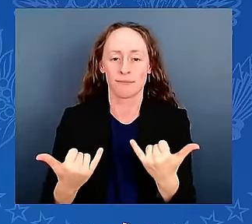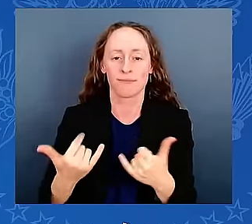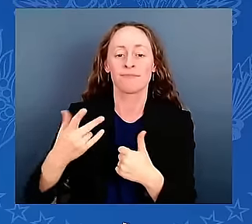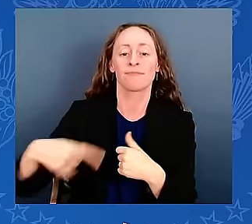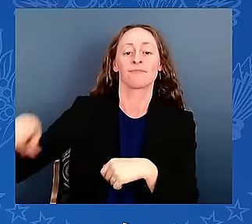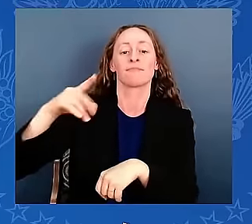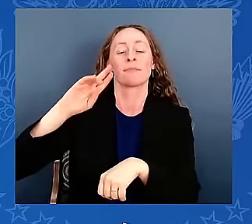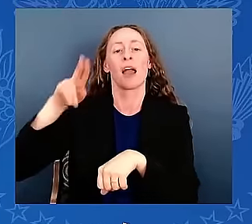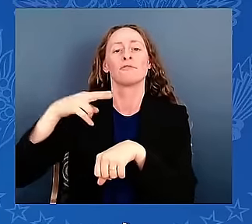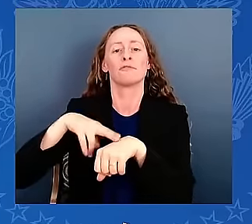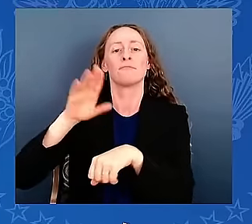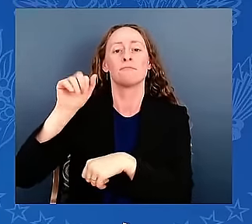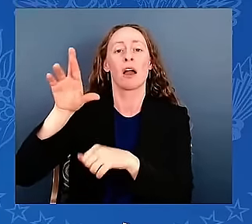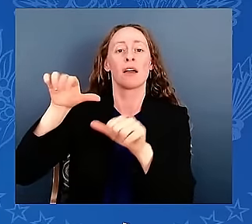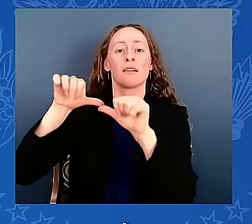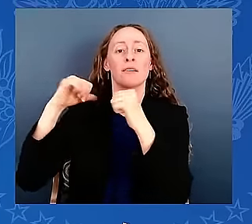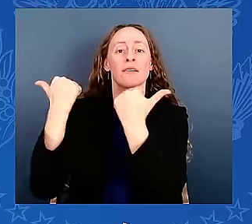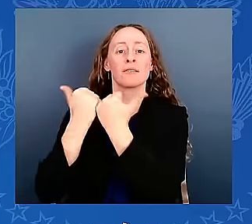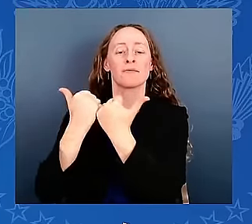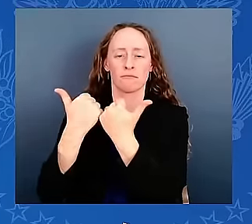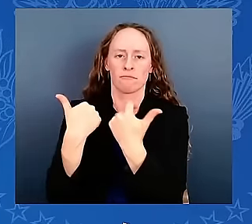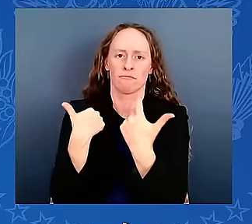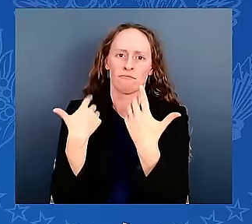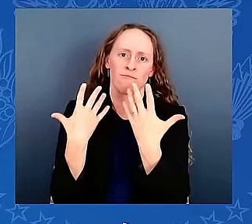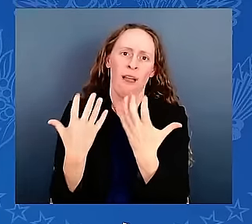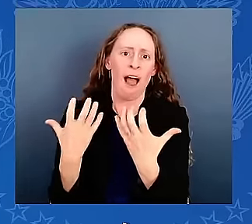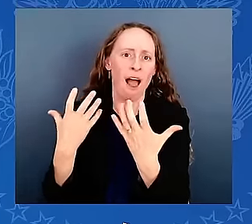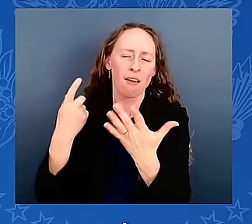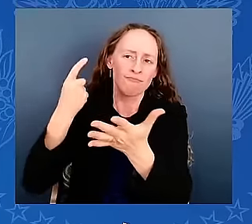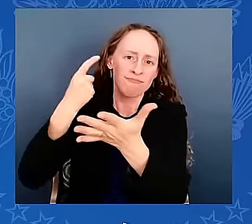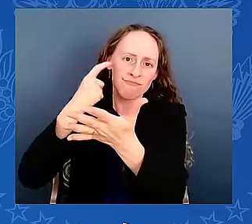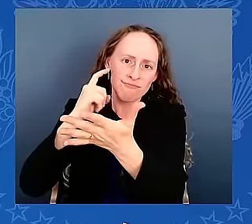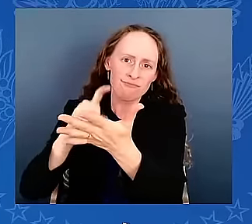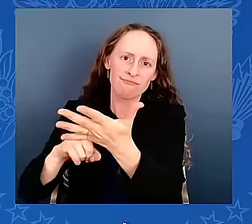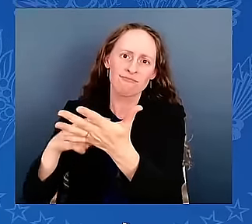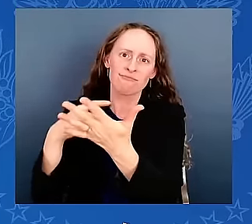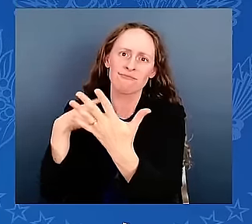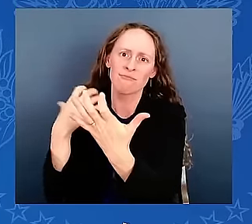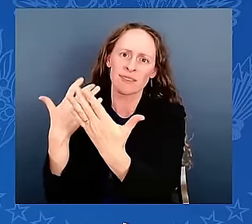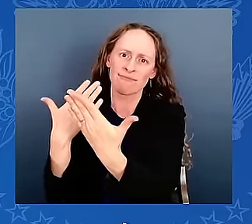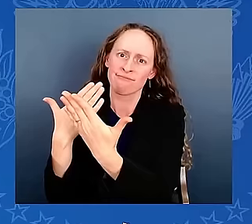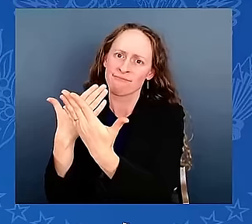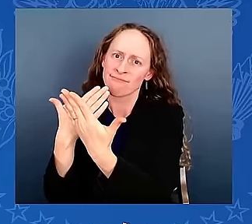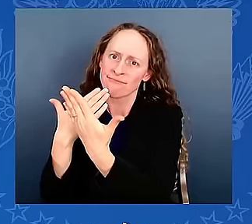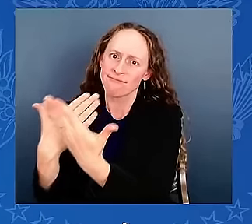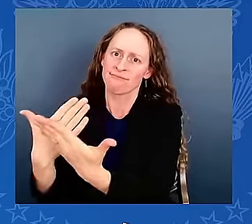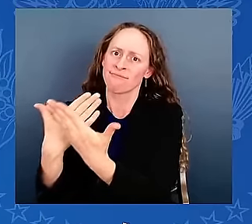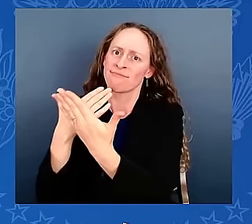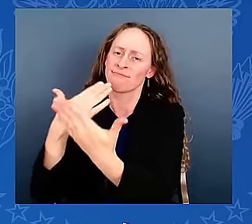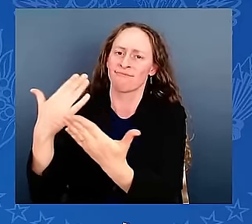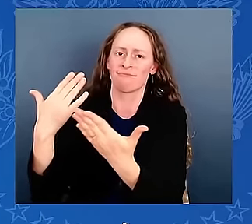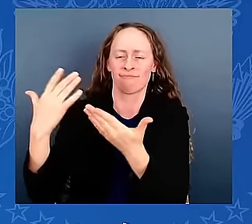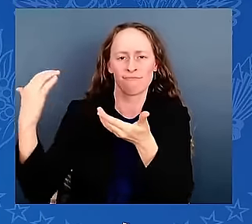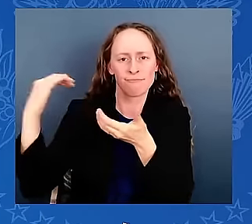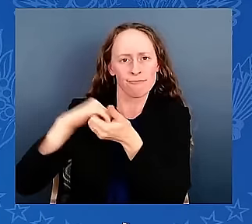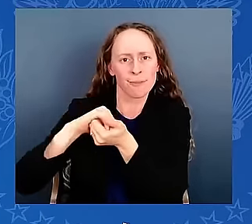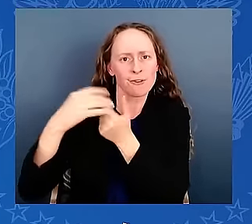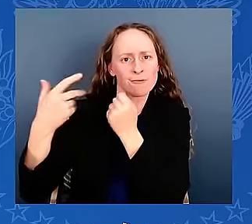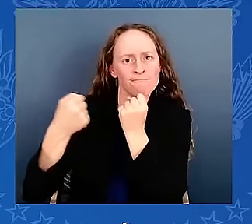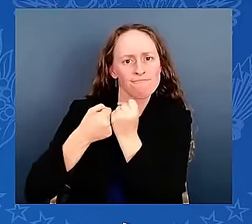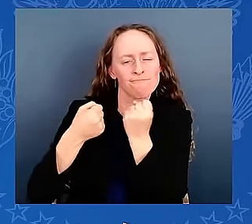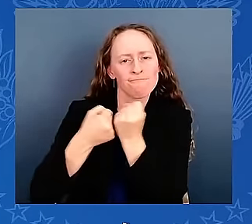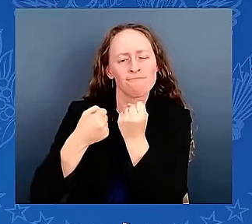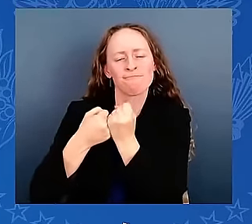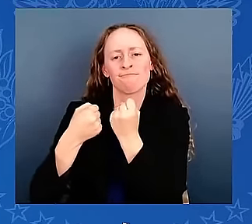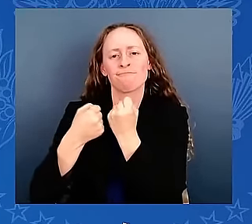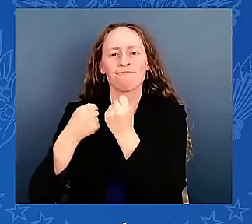thank you for your decades of partnership and advocacy on behalf of the Black community